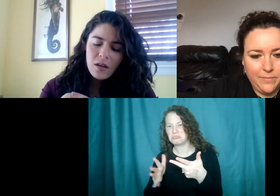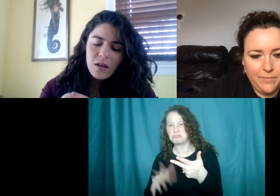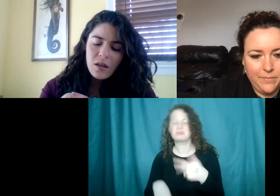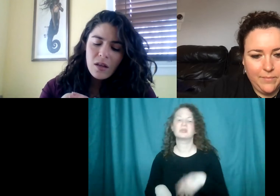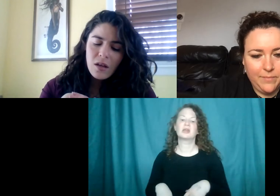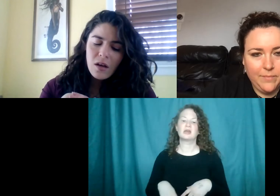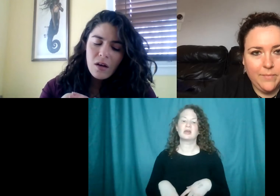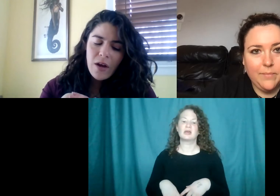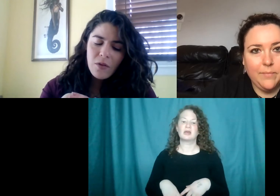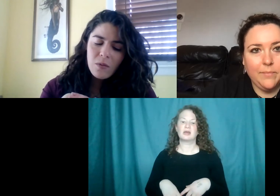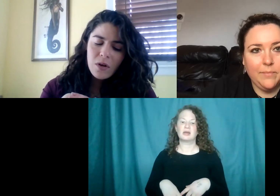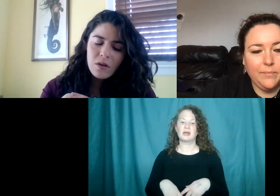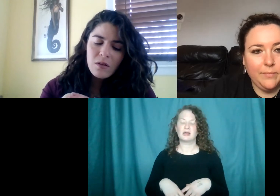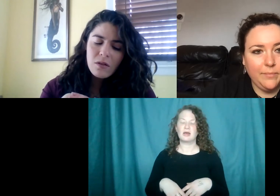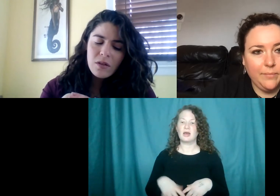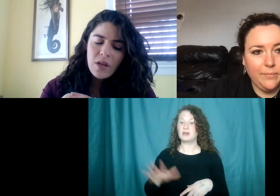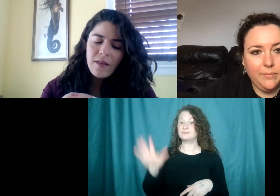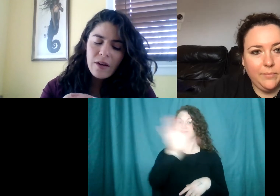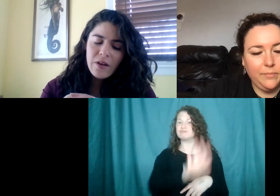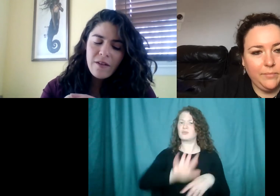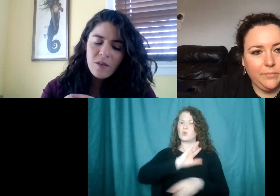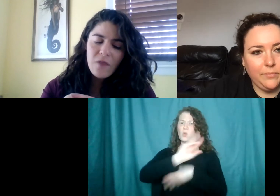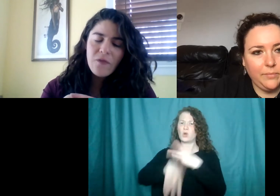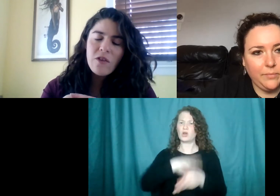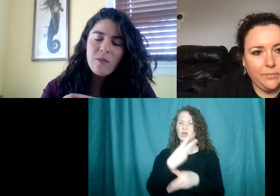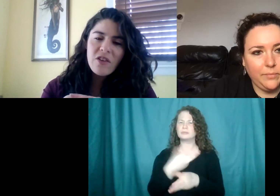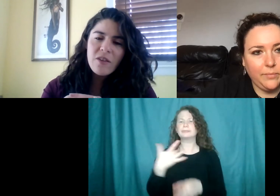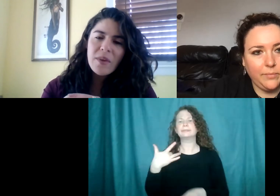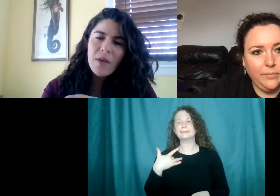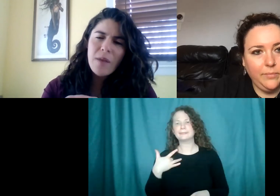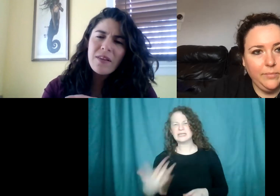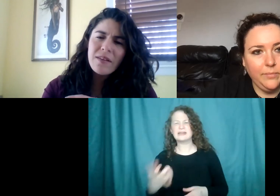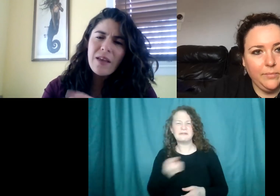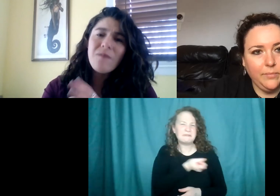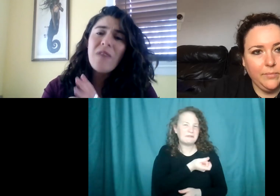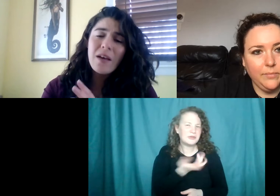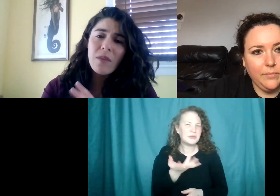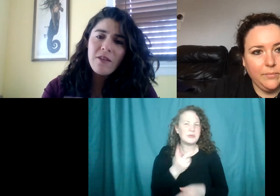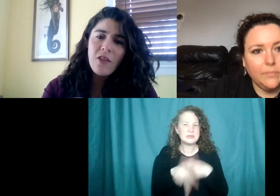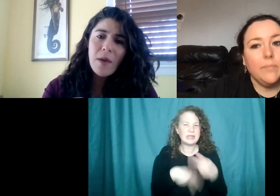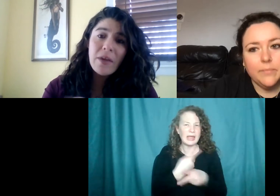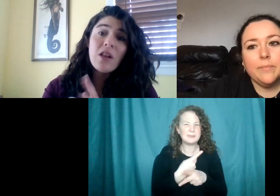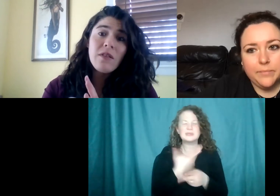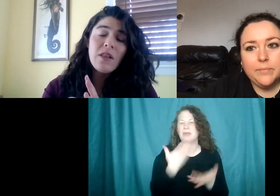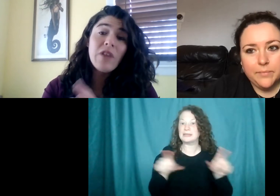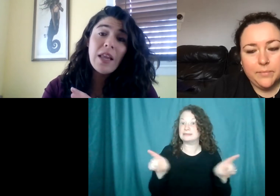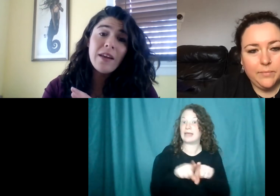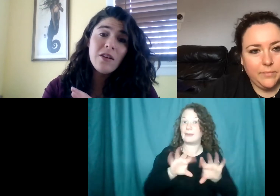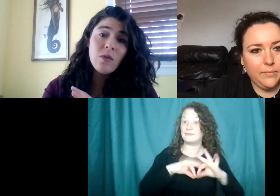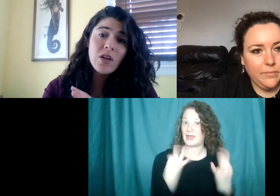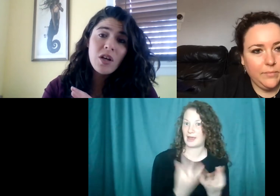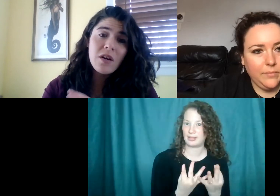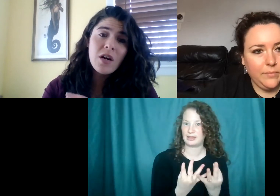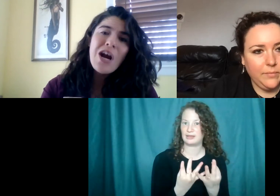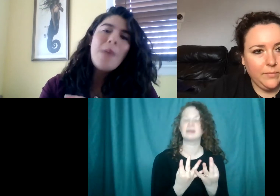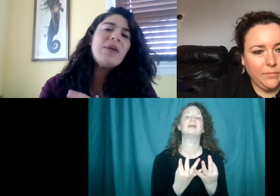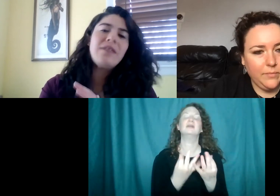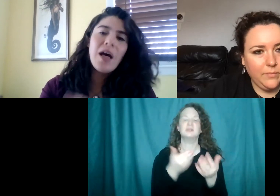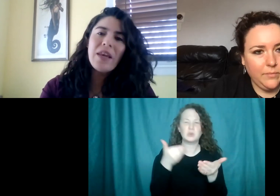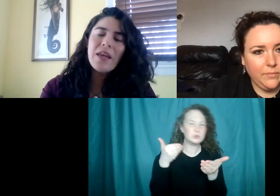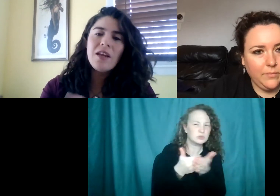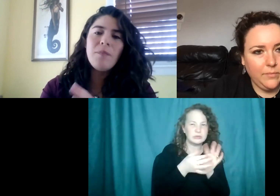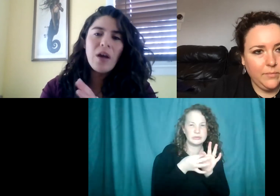And around the world, yeah, there tends to be a few species, but they might be in the same family. So they might be closely related to each other,